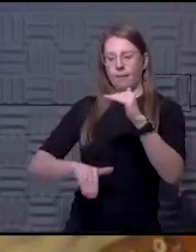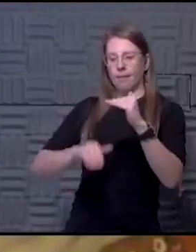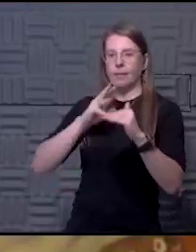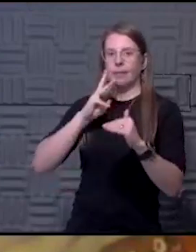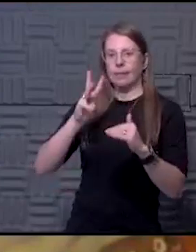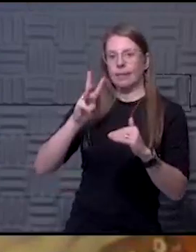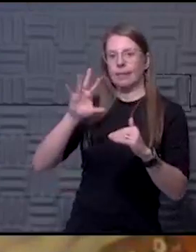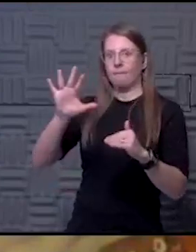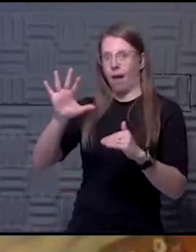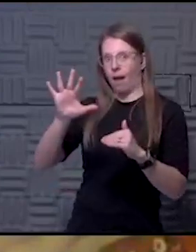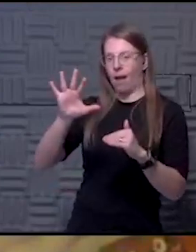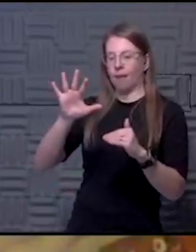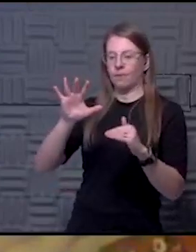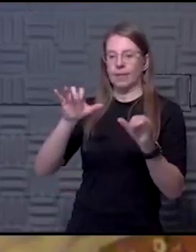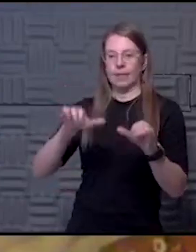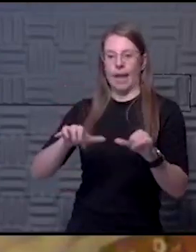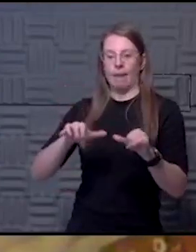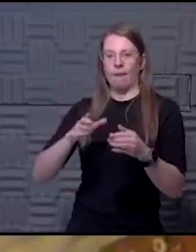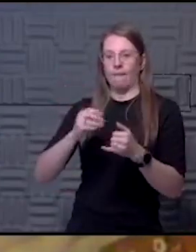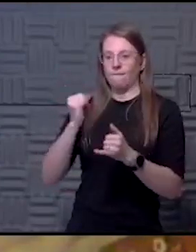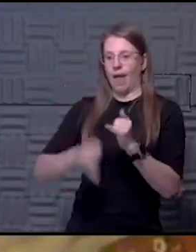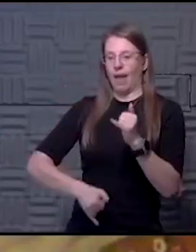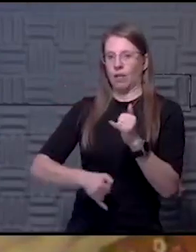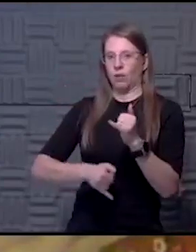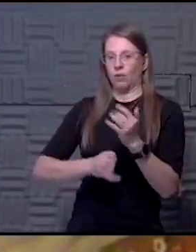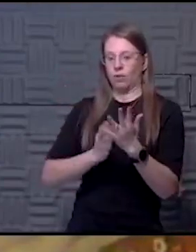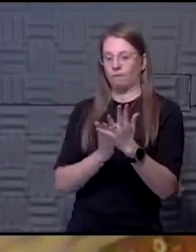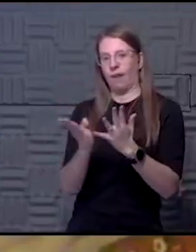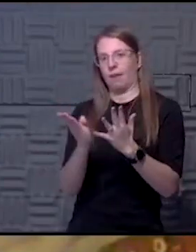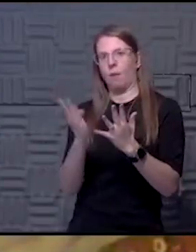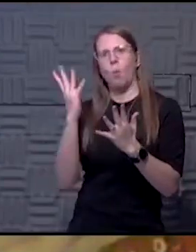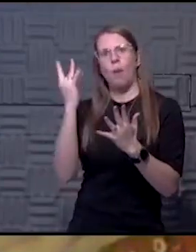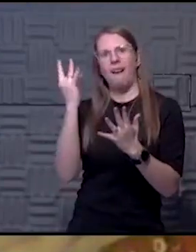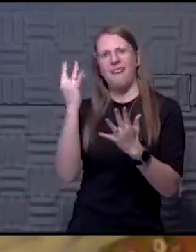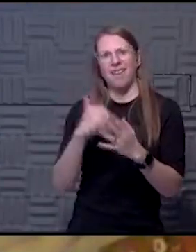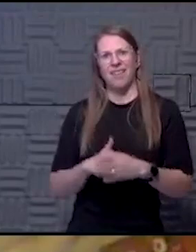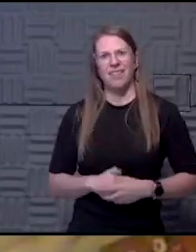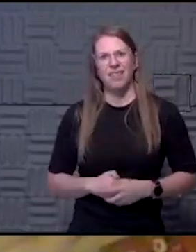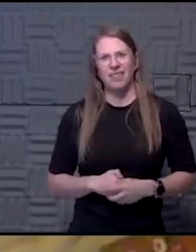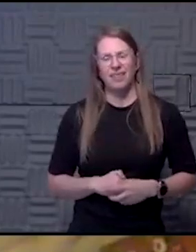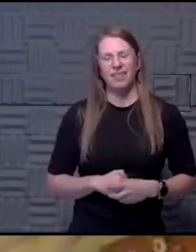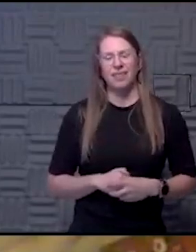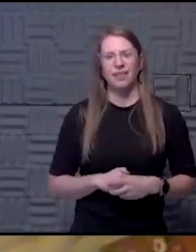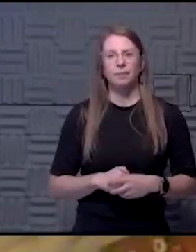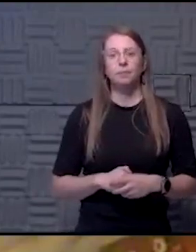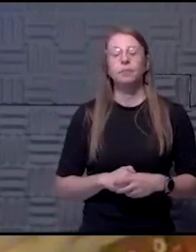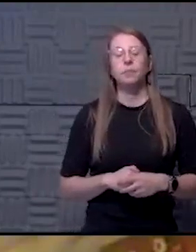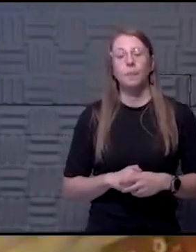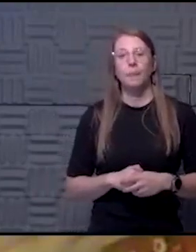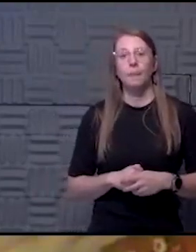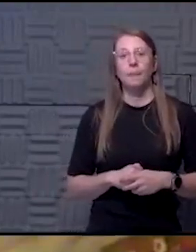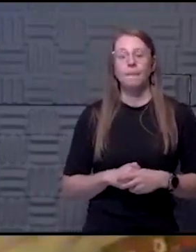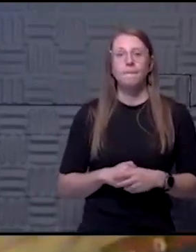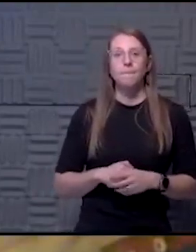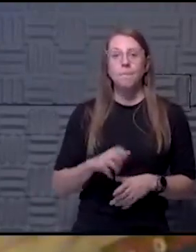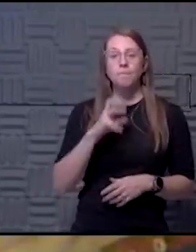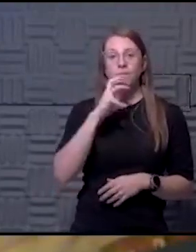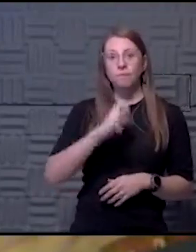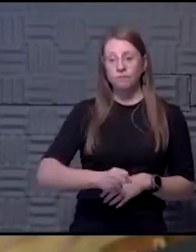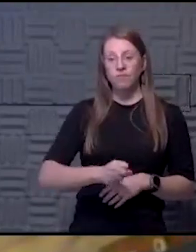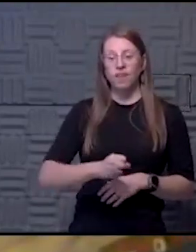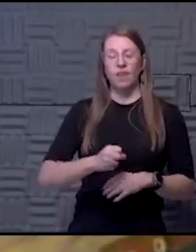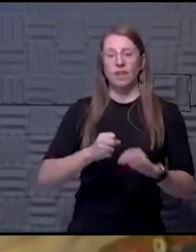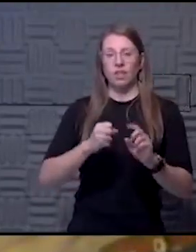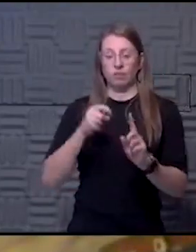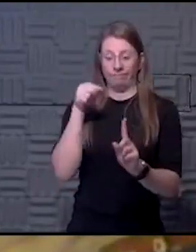age 65 in the same final phase 5. Why is that? Well, first off, the age alone isn't